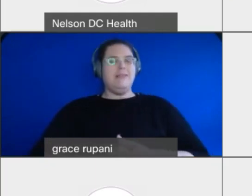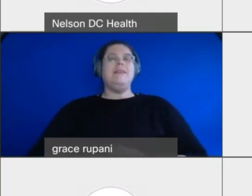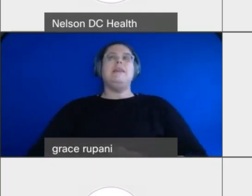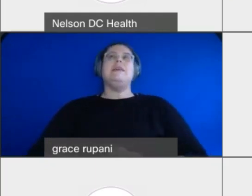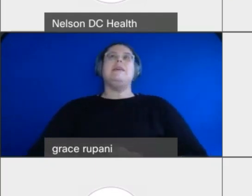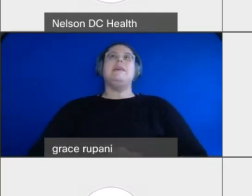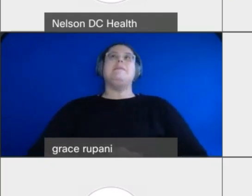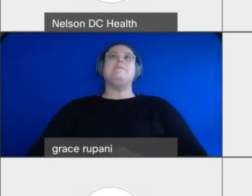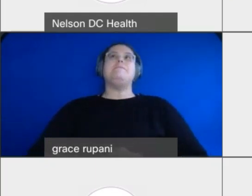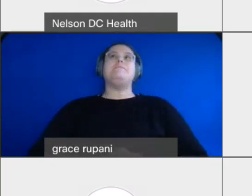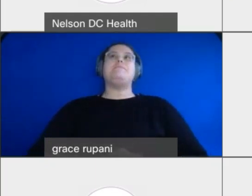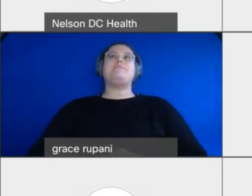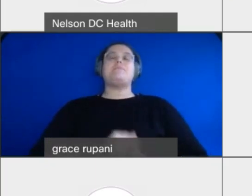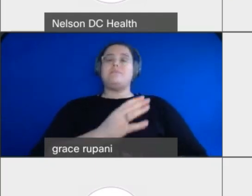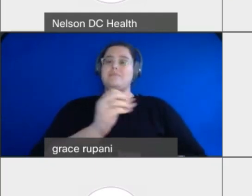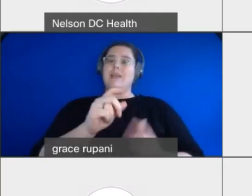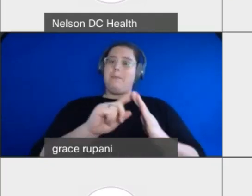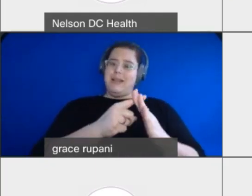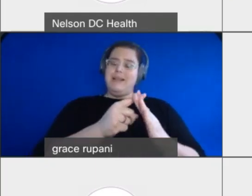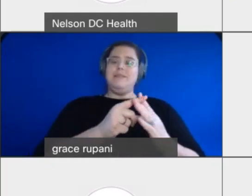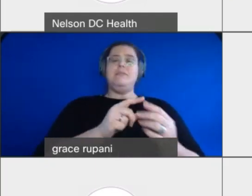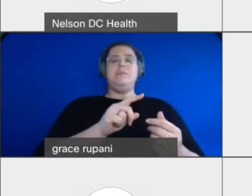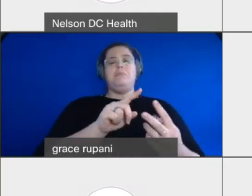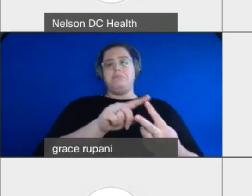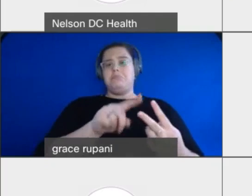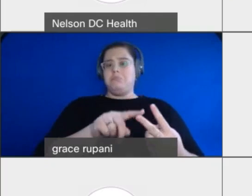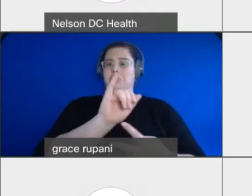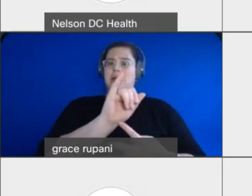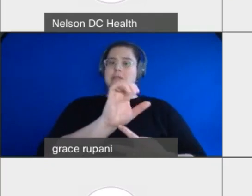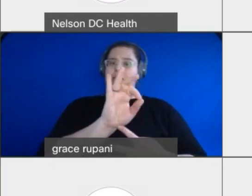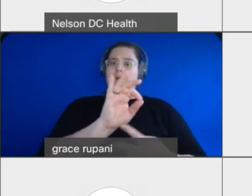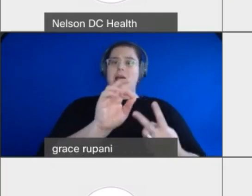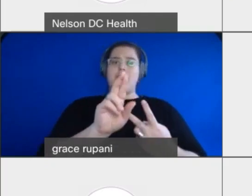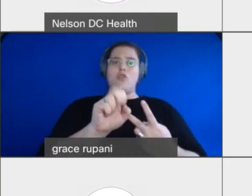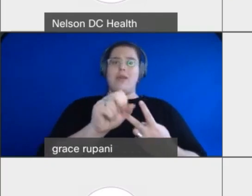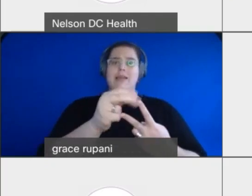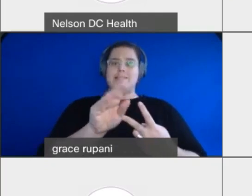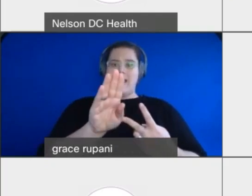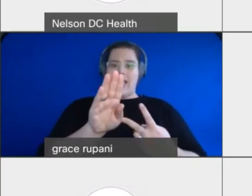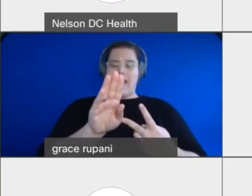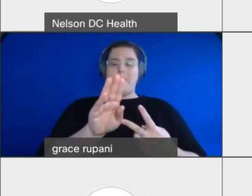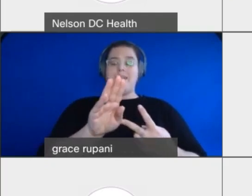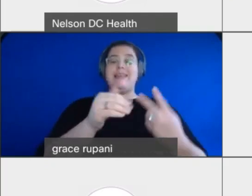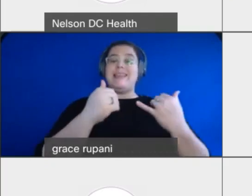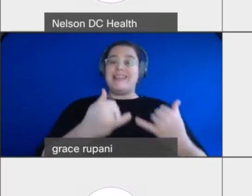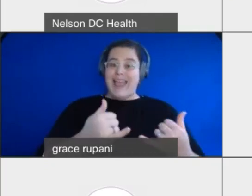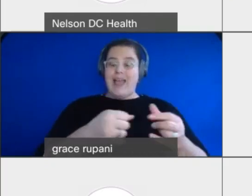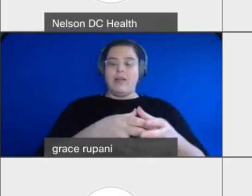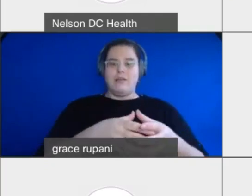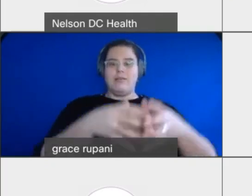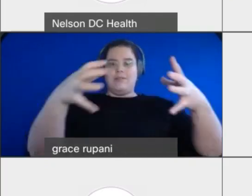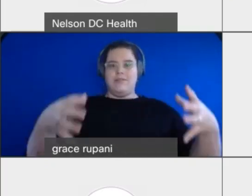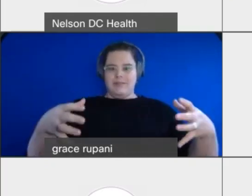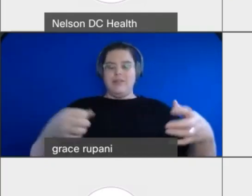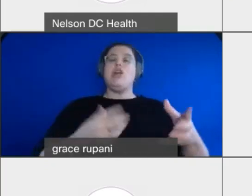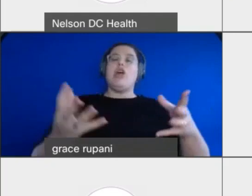just ICF and ResHab. It was expanded beyond that to include all healthcare providers who